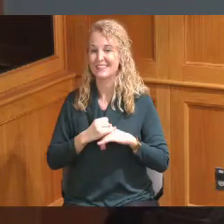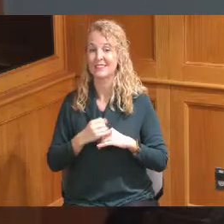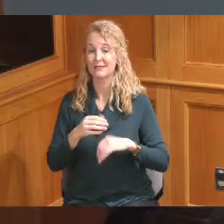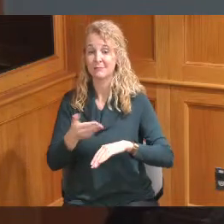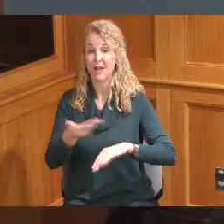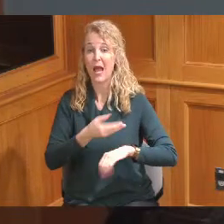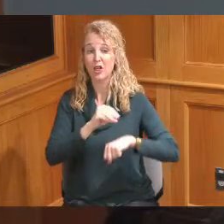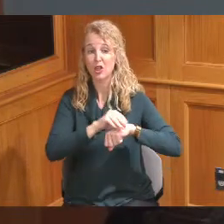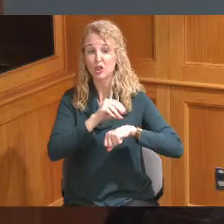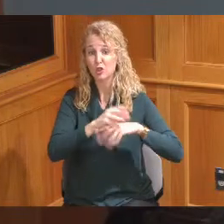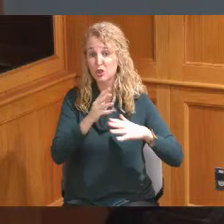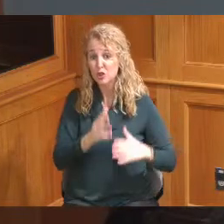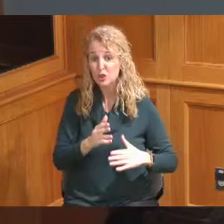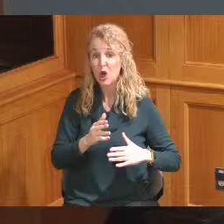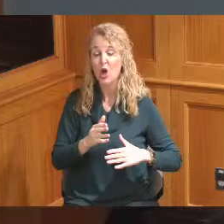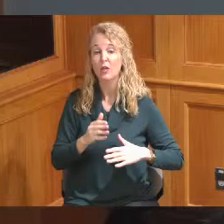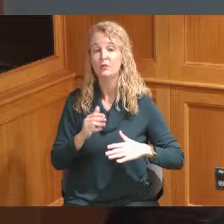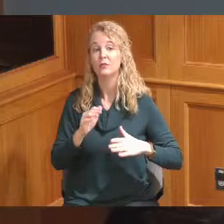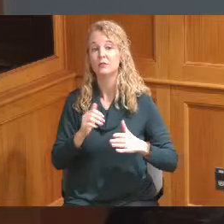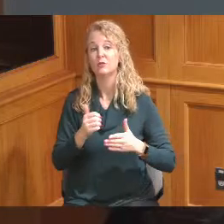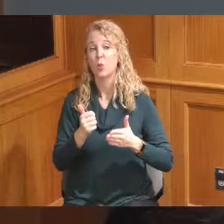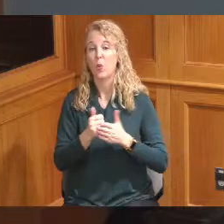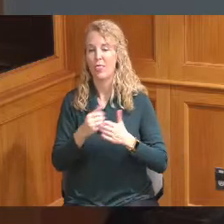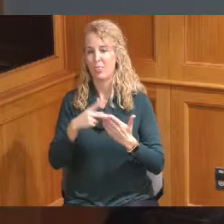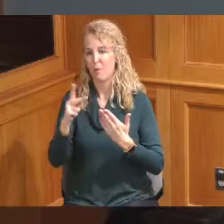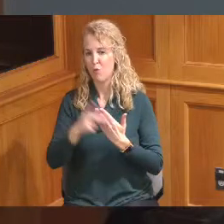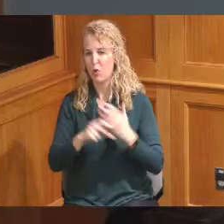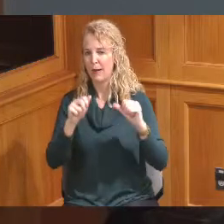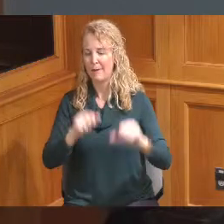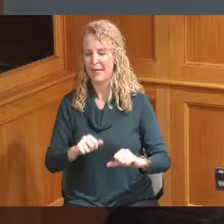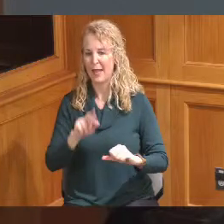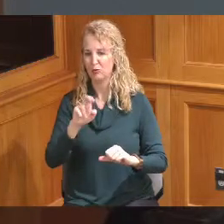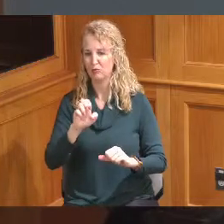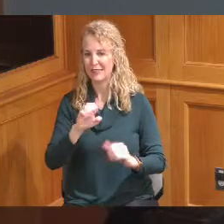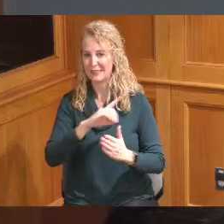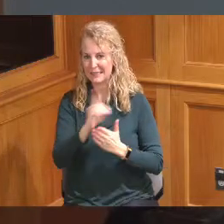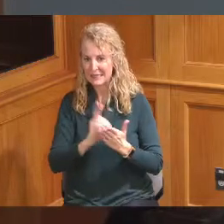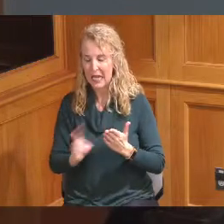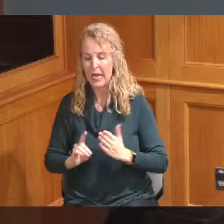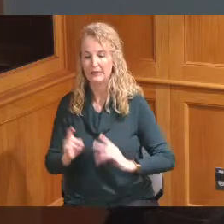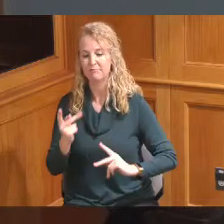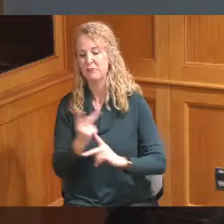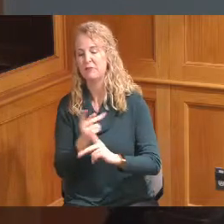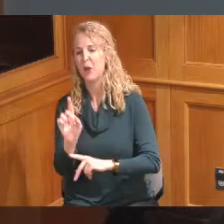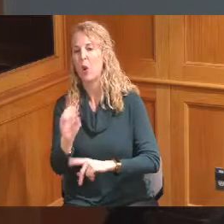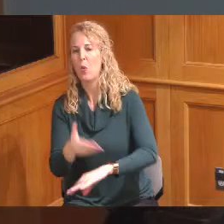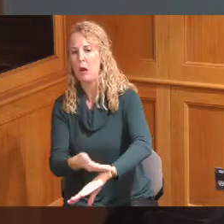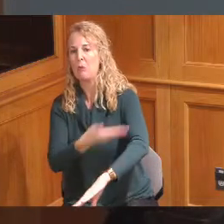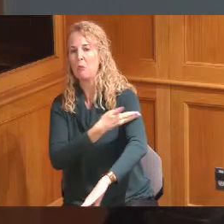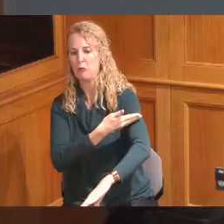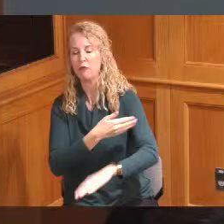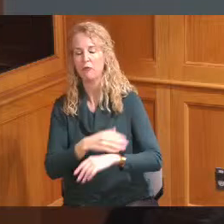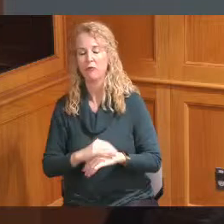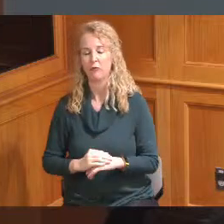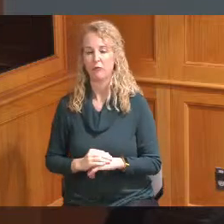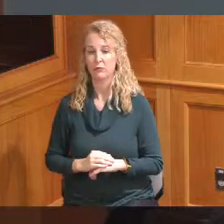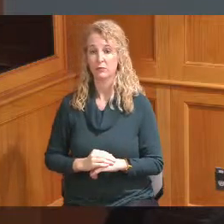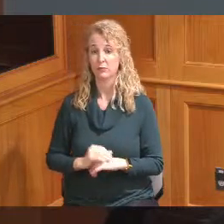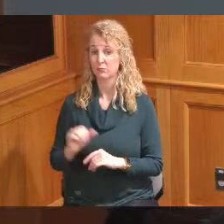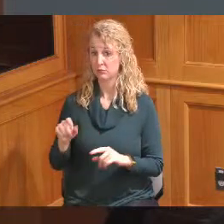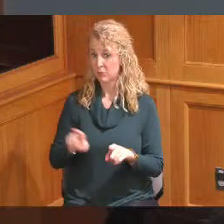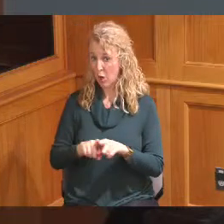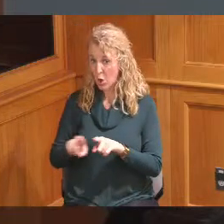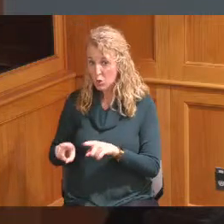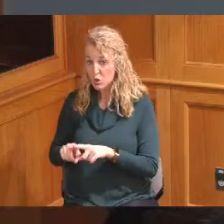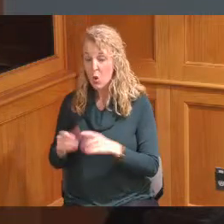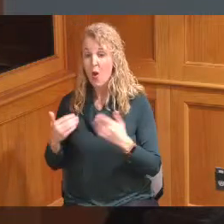consultant who will help us redesign the program language and look for areas for improvement that are needed. Also, there will